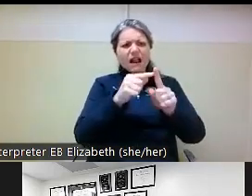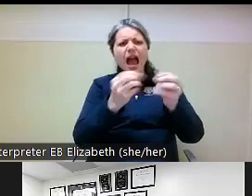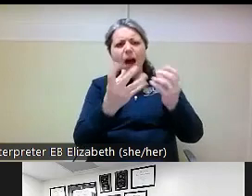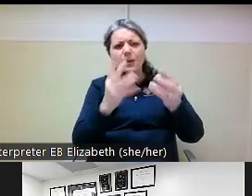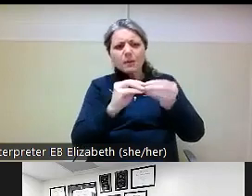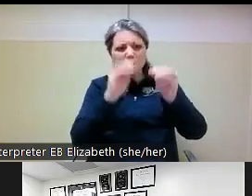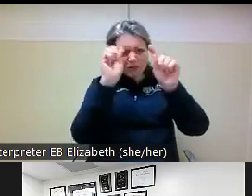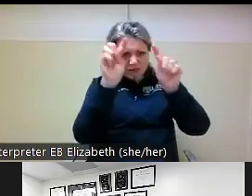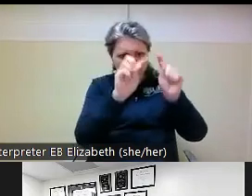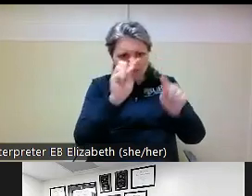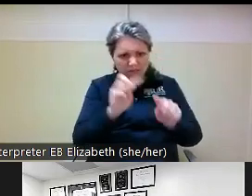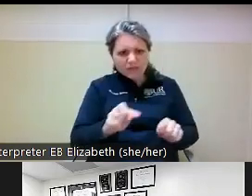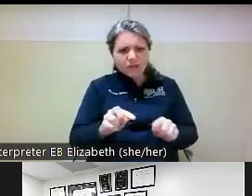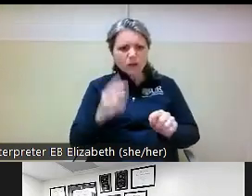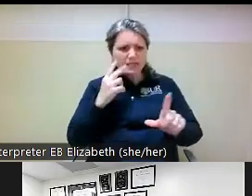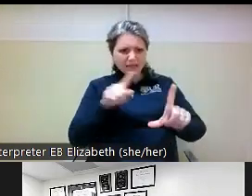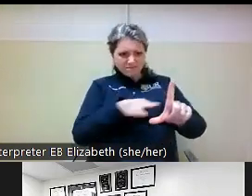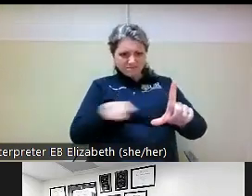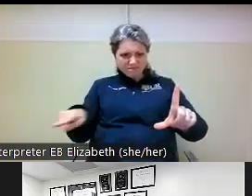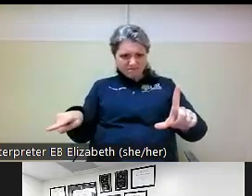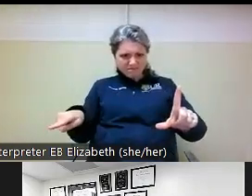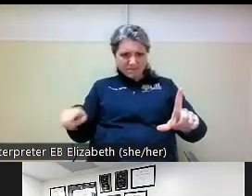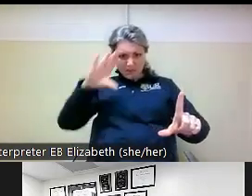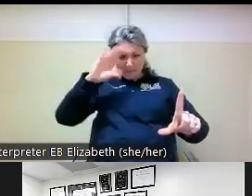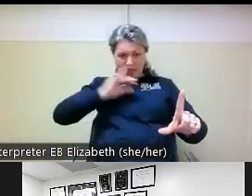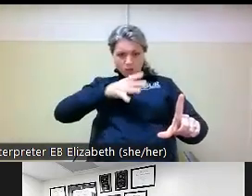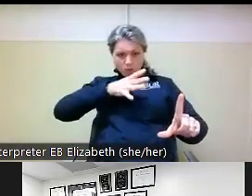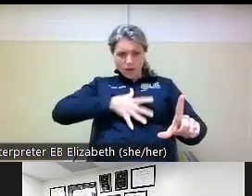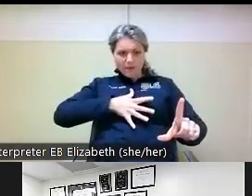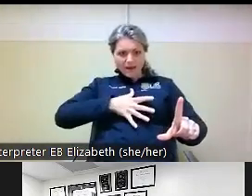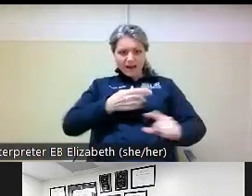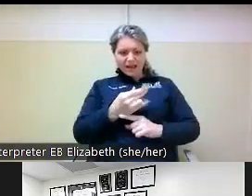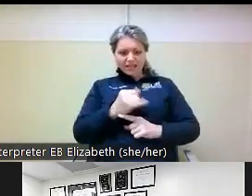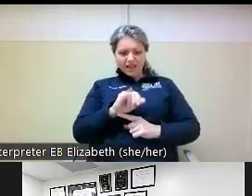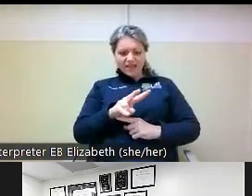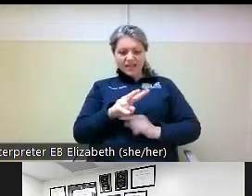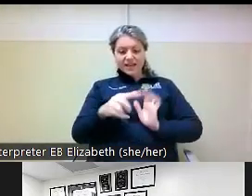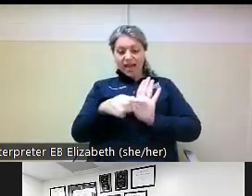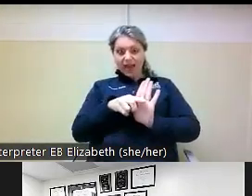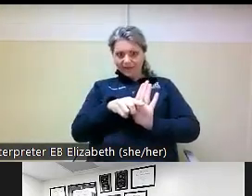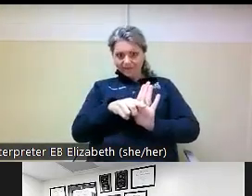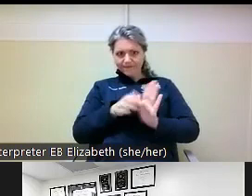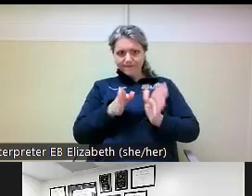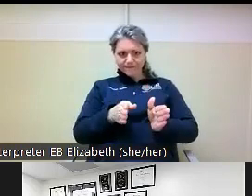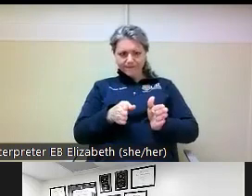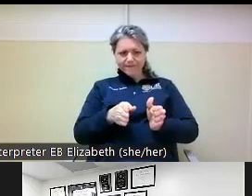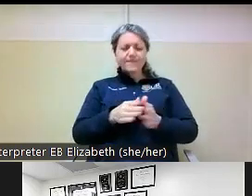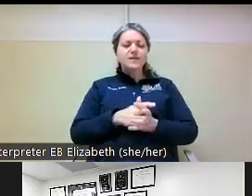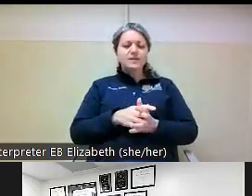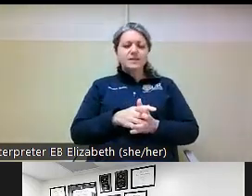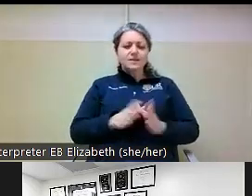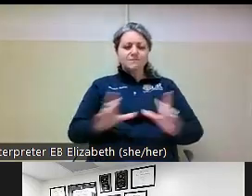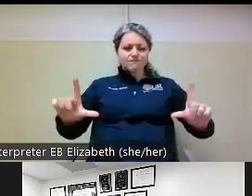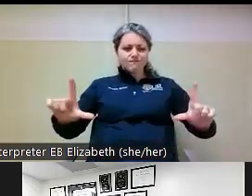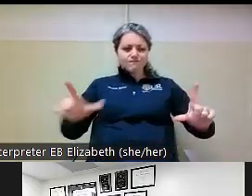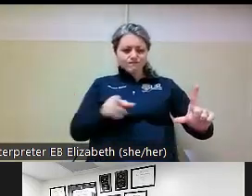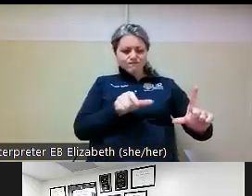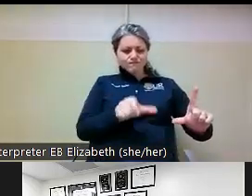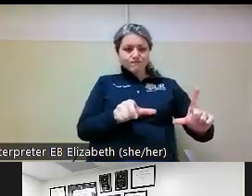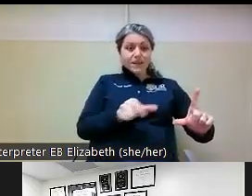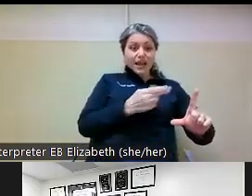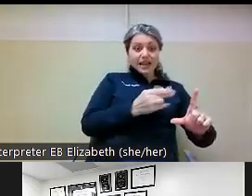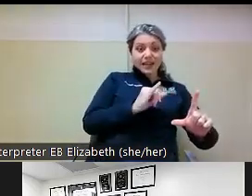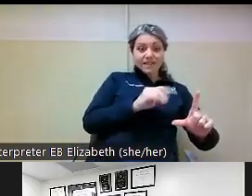baseline population of men and women who are HIV negative. And you can see that for HIV